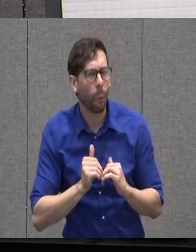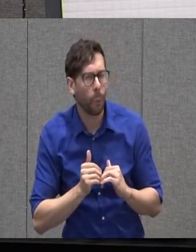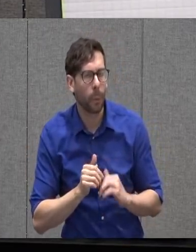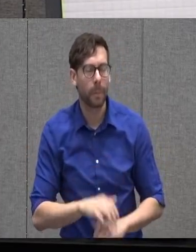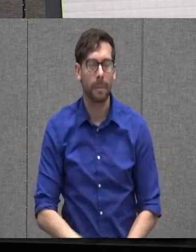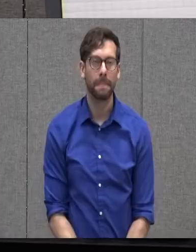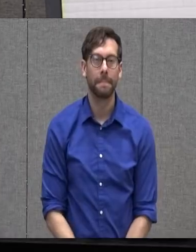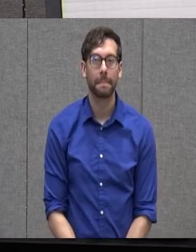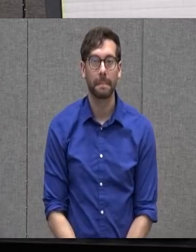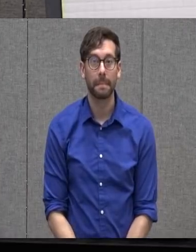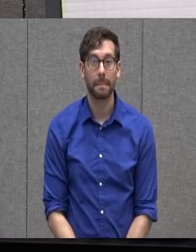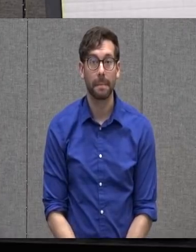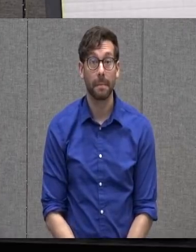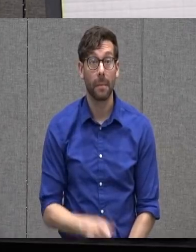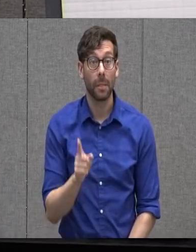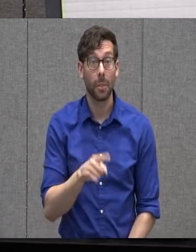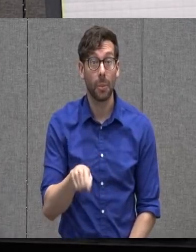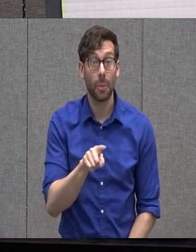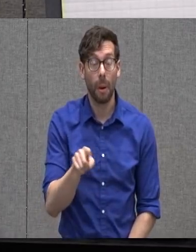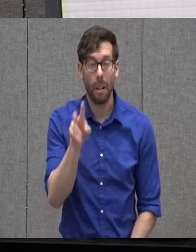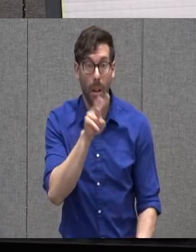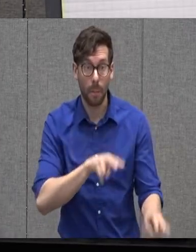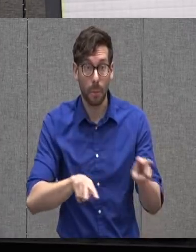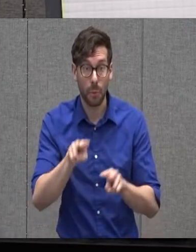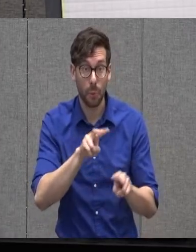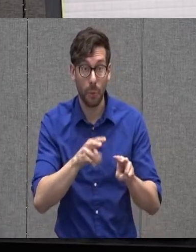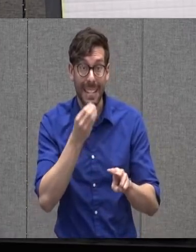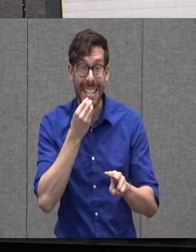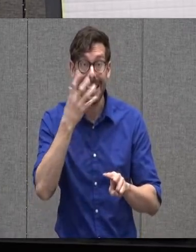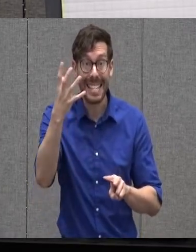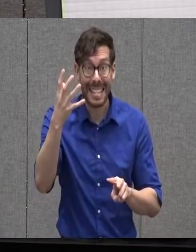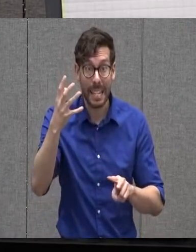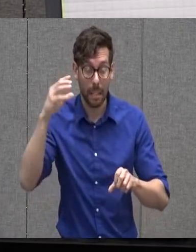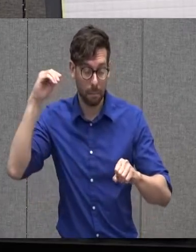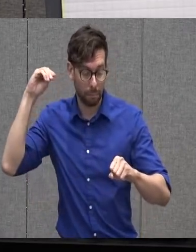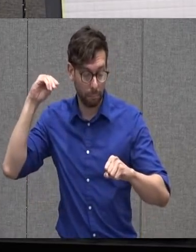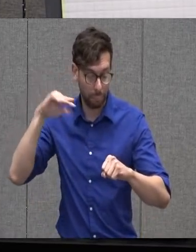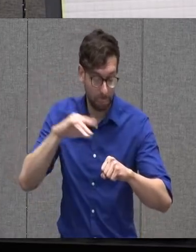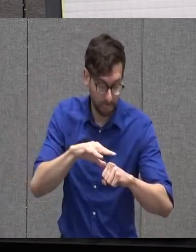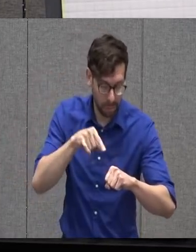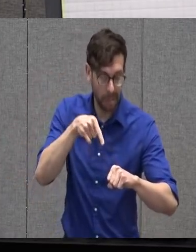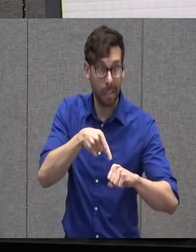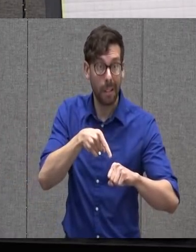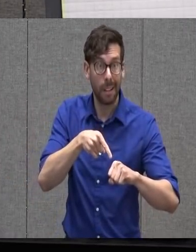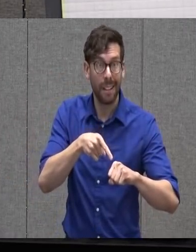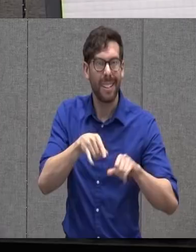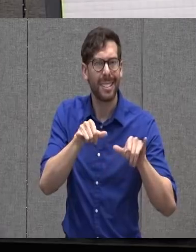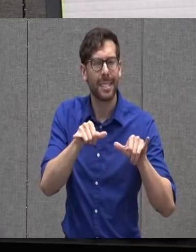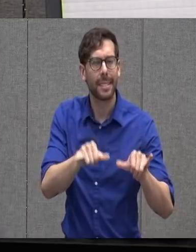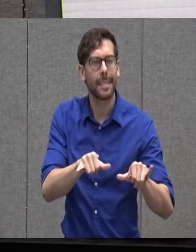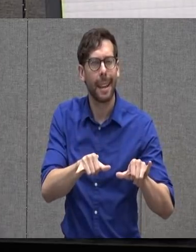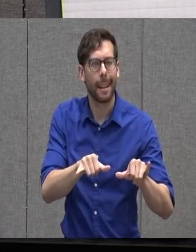What are some things that you've observed where heat's been added, but it really didn't change?